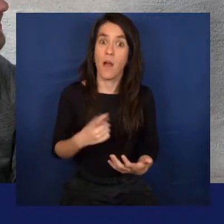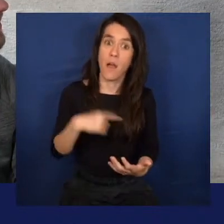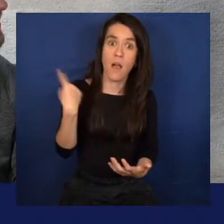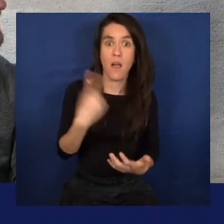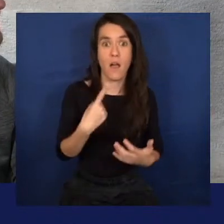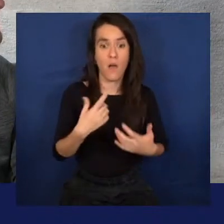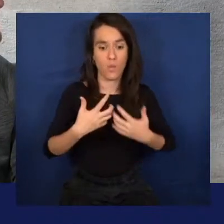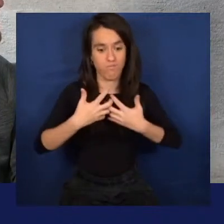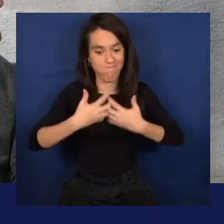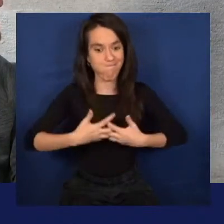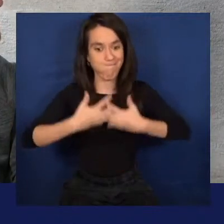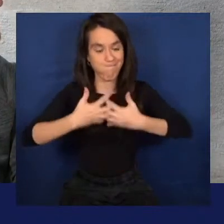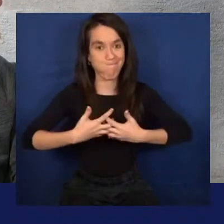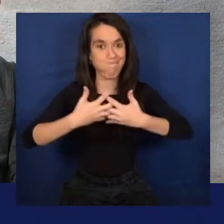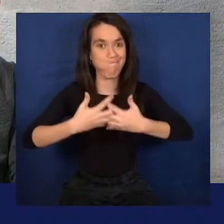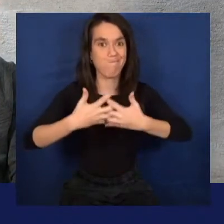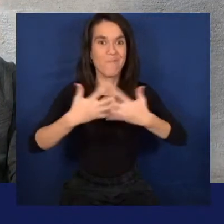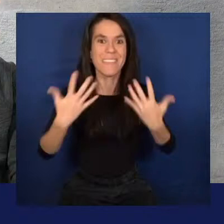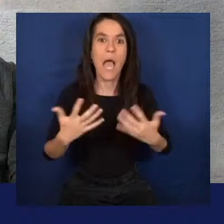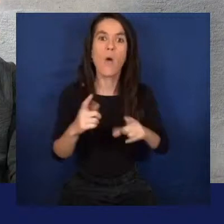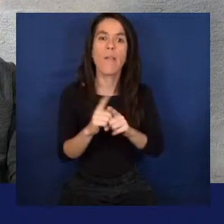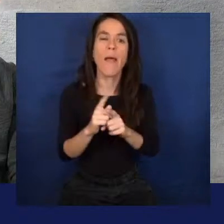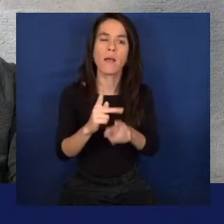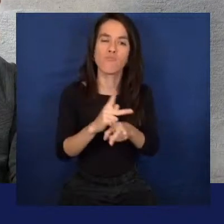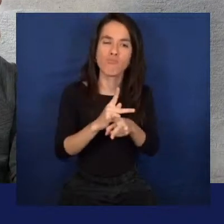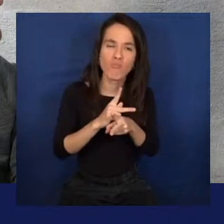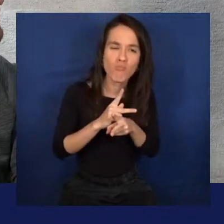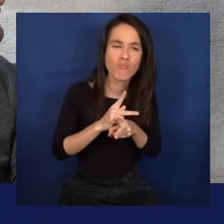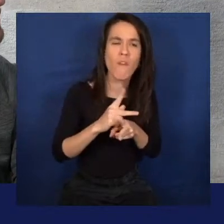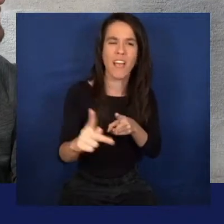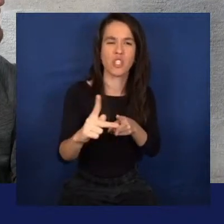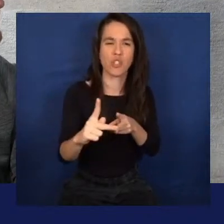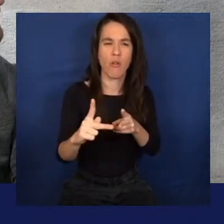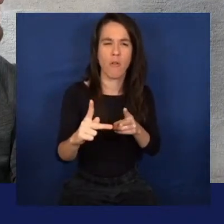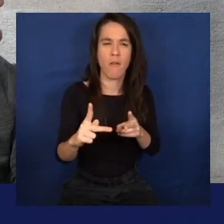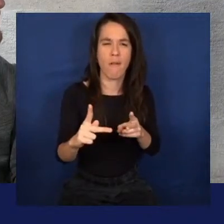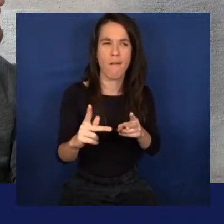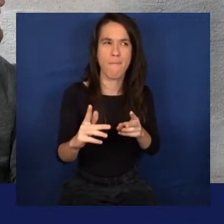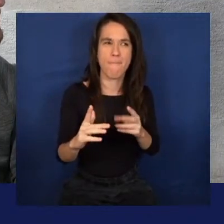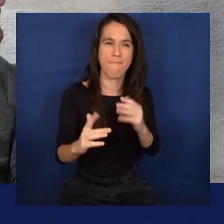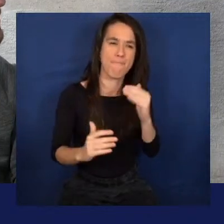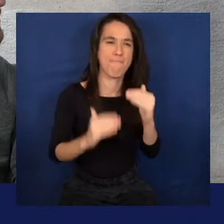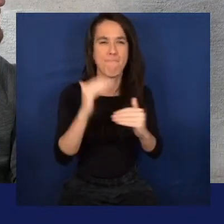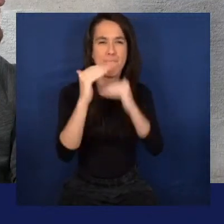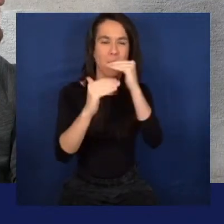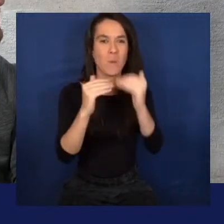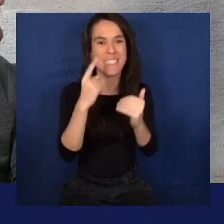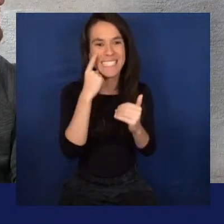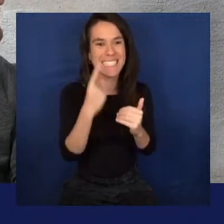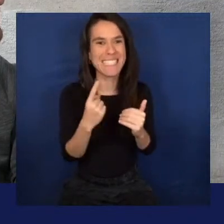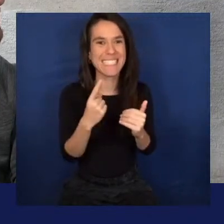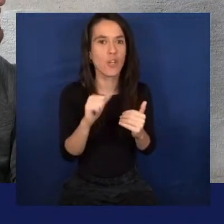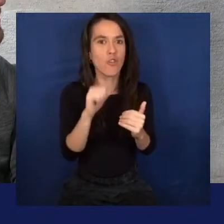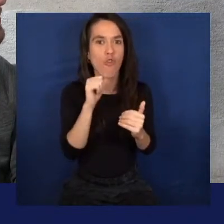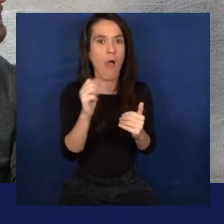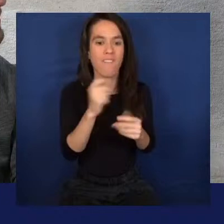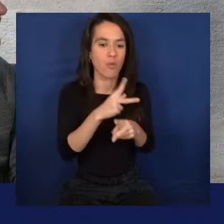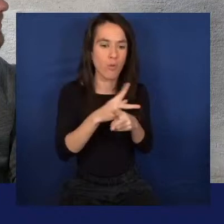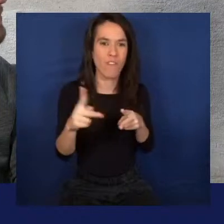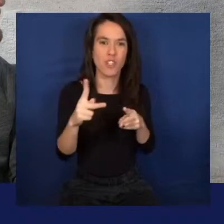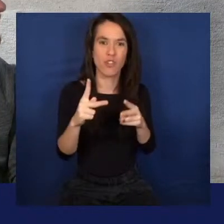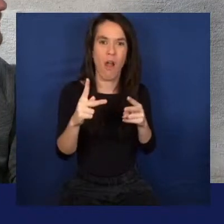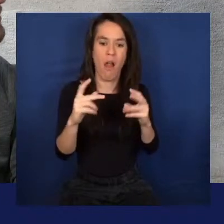is still not a profession, the computing industry, right? We don't have a professional certification. We